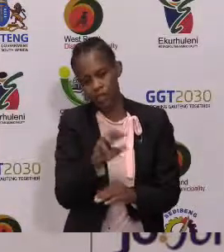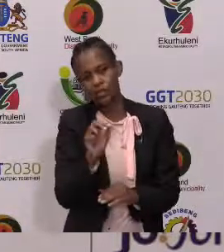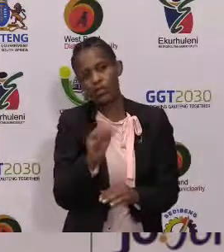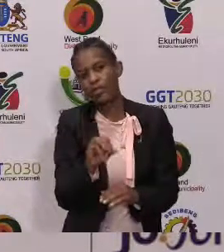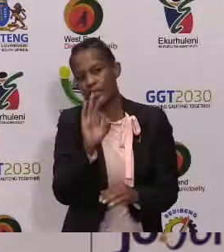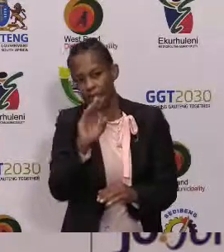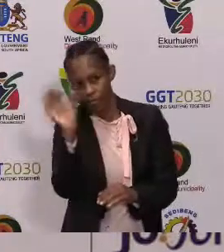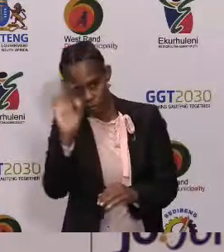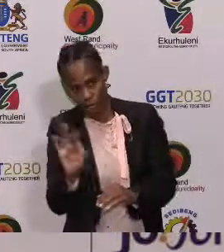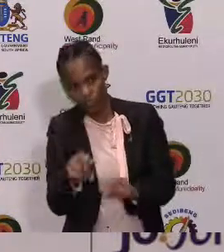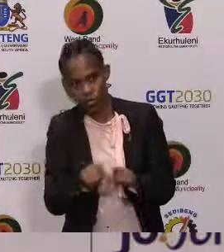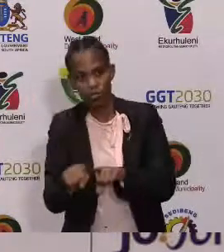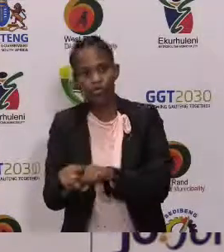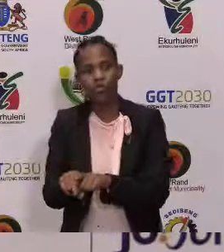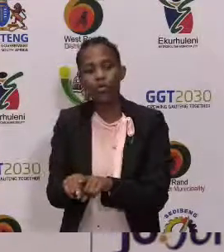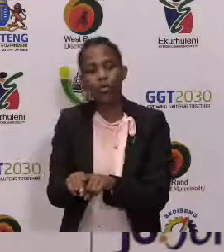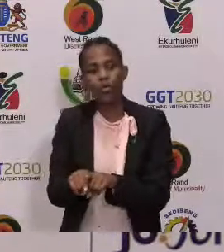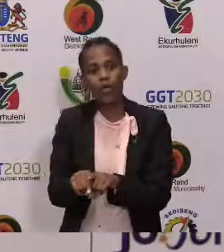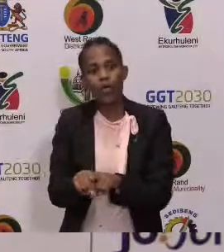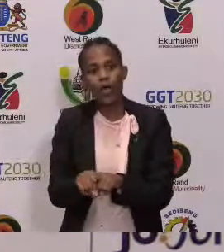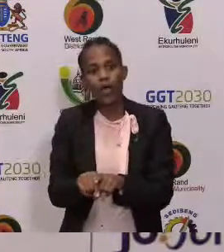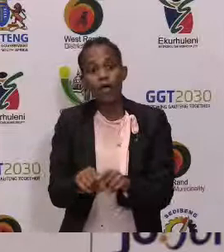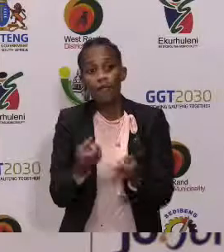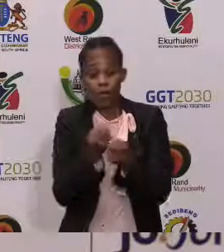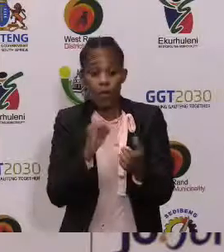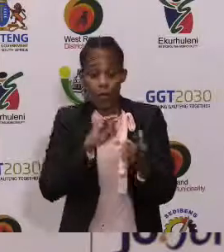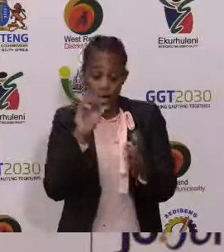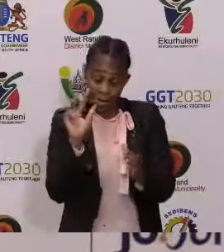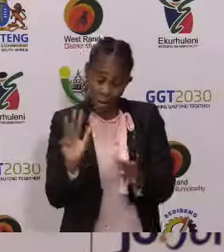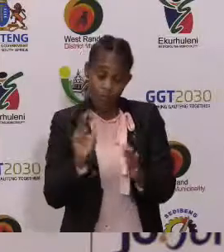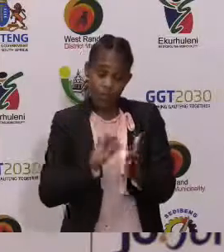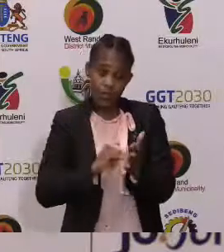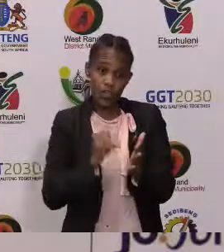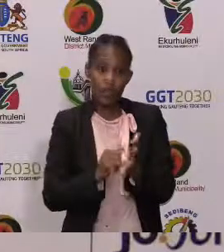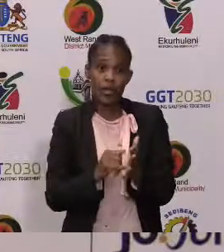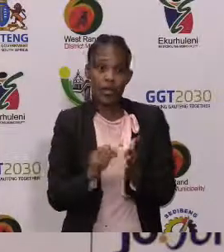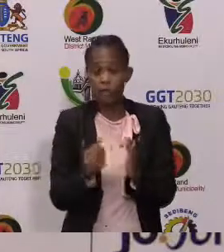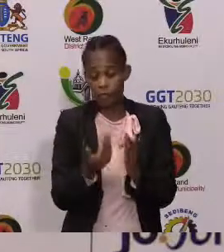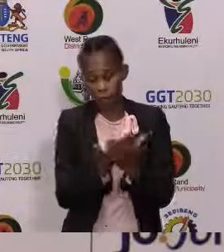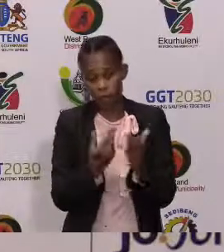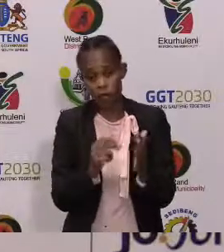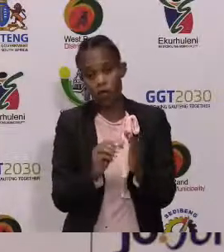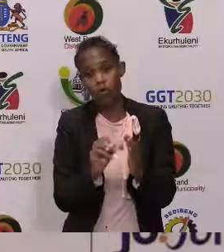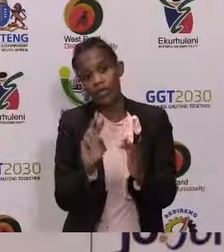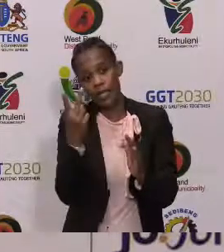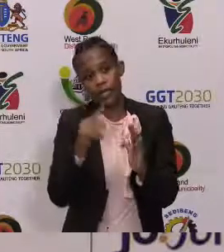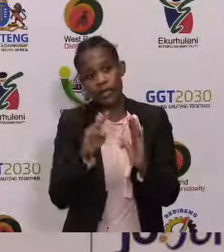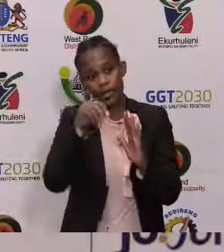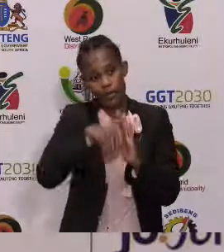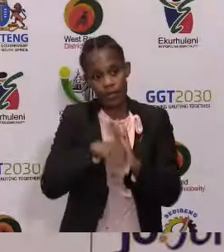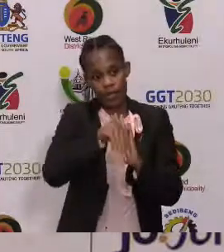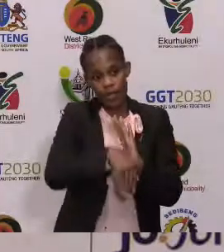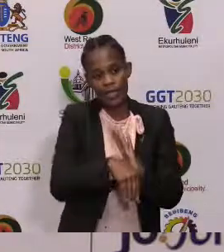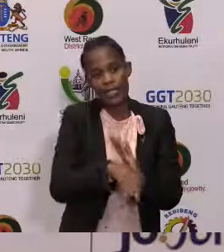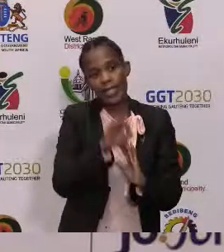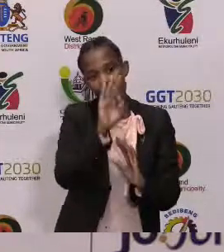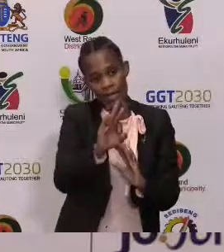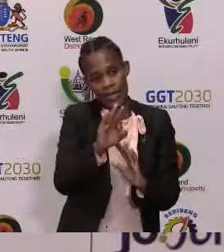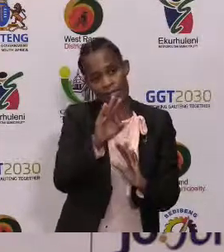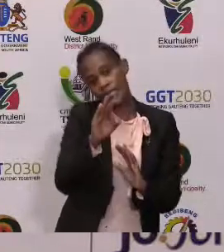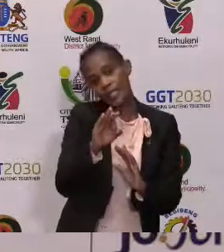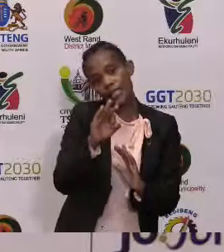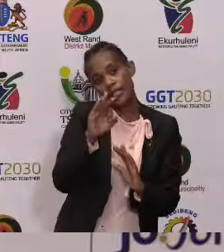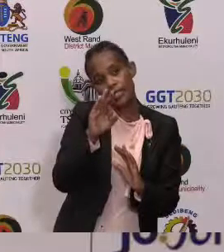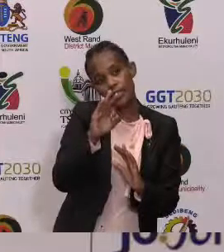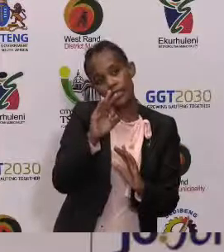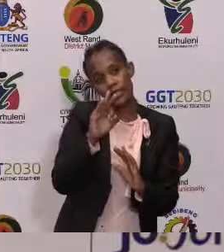43%. As of the 9th of January 2021, before the second wave peak, there were 330,000 diagnosed cases of COVID-19